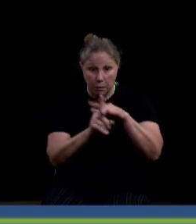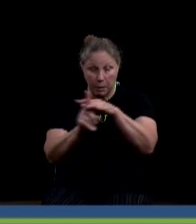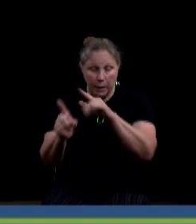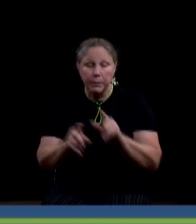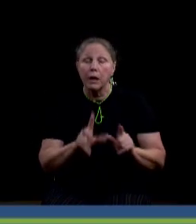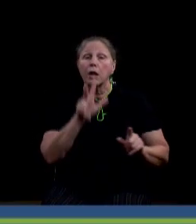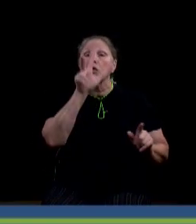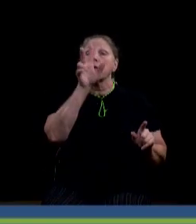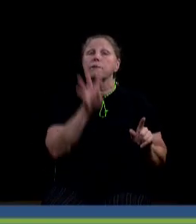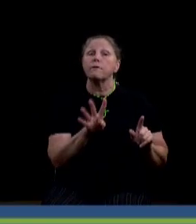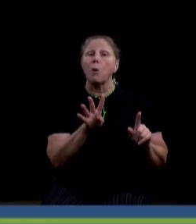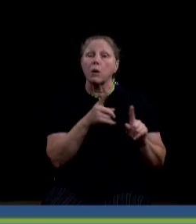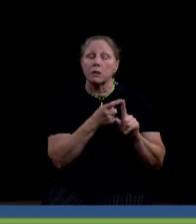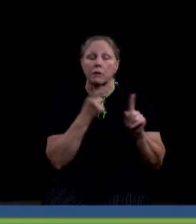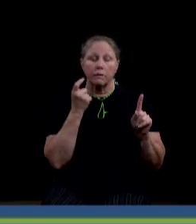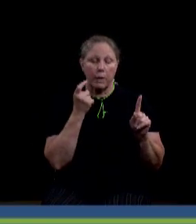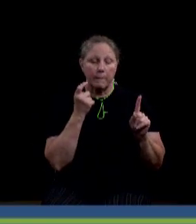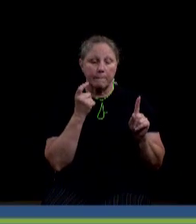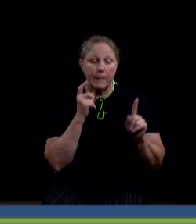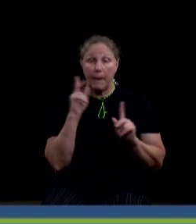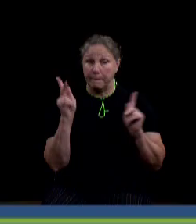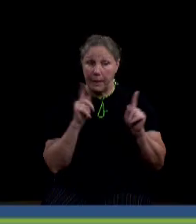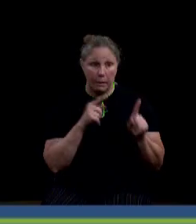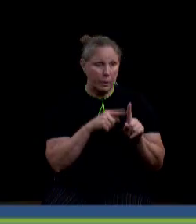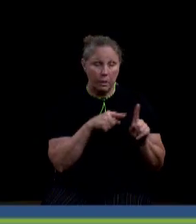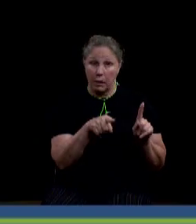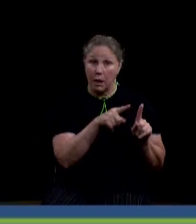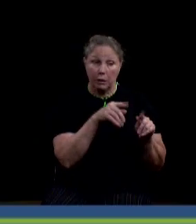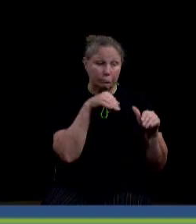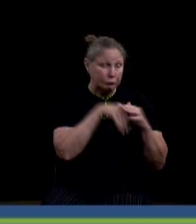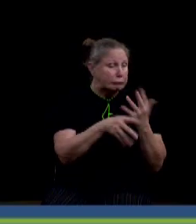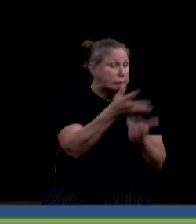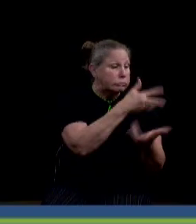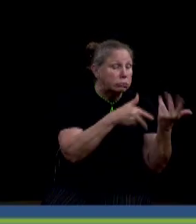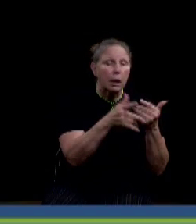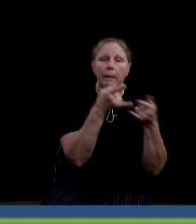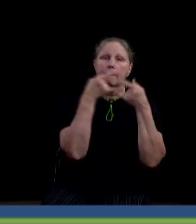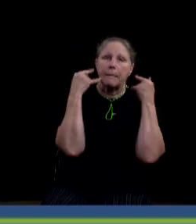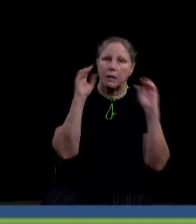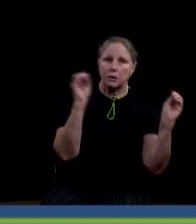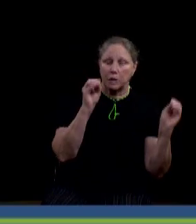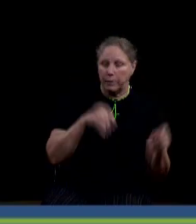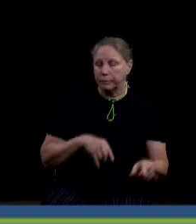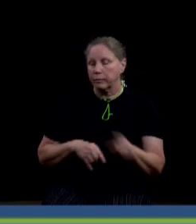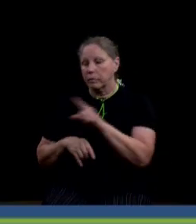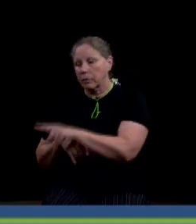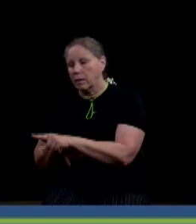not wear masks, as opposed to the 1/4 that